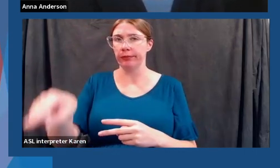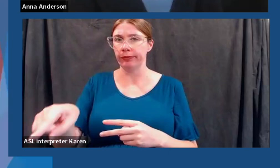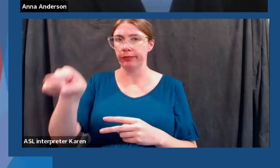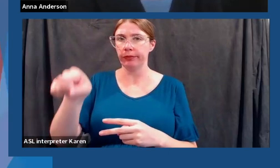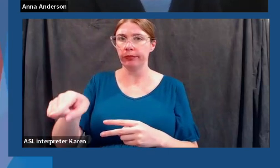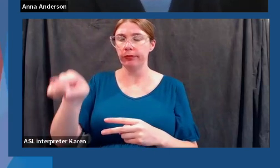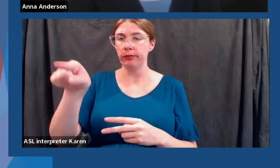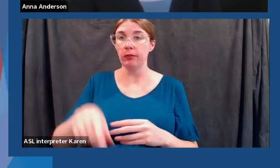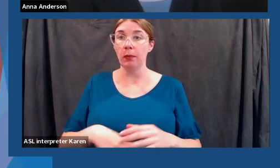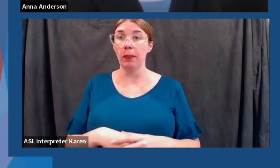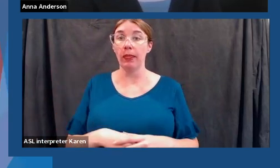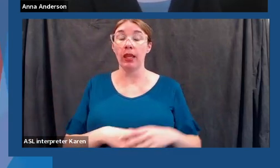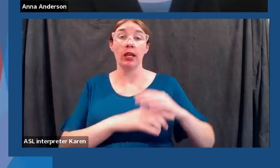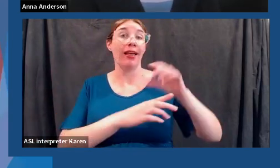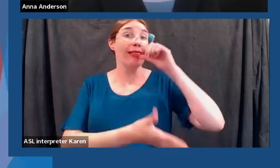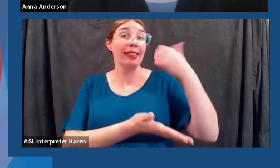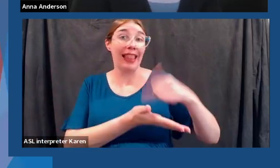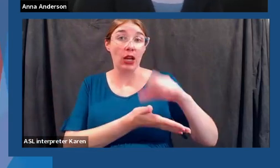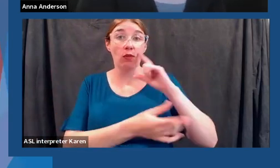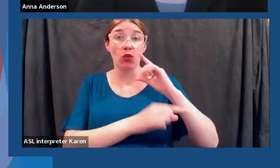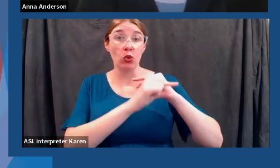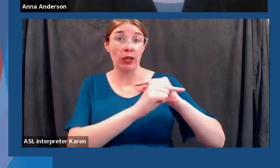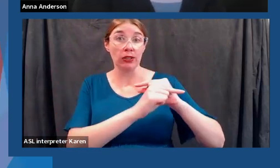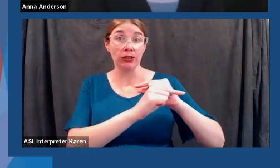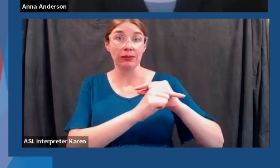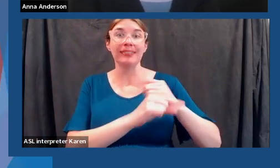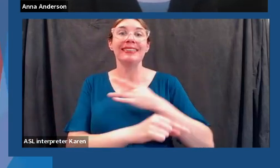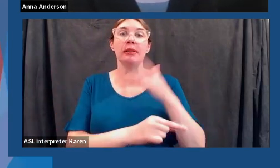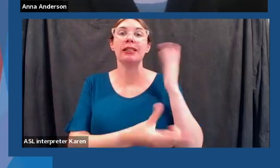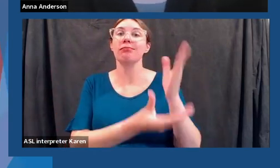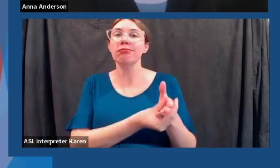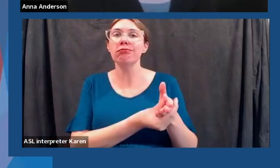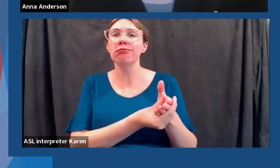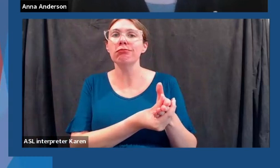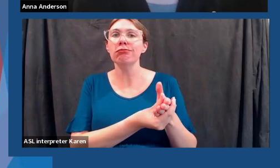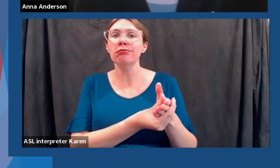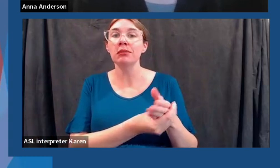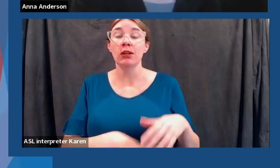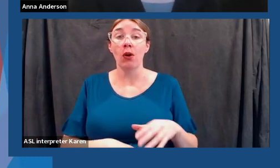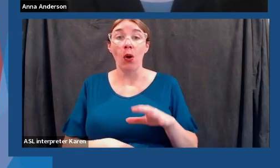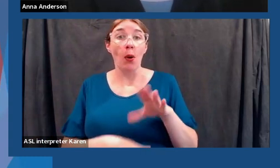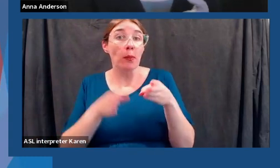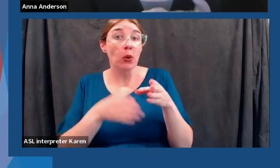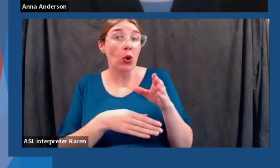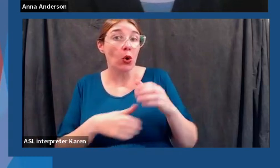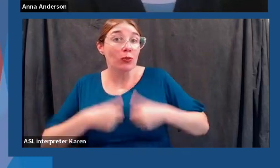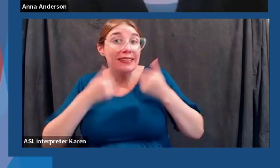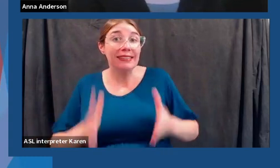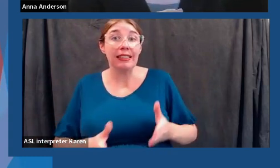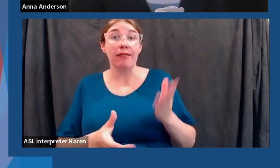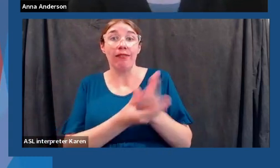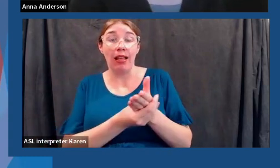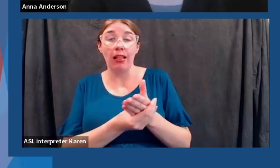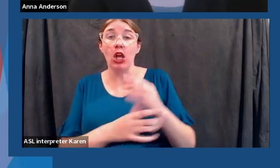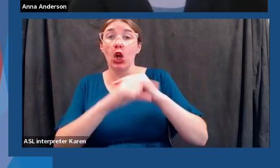guardianship are often the letters that we have in people's files or that people have in their own files at home. The